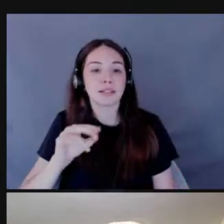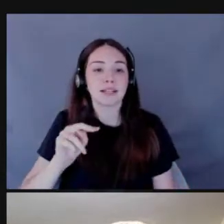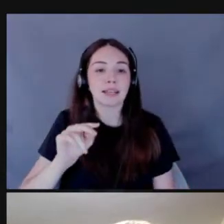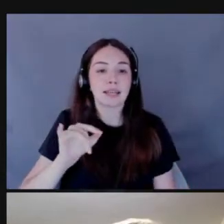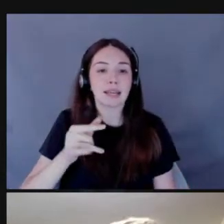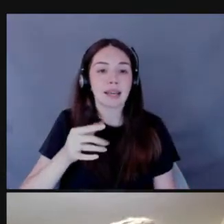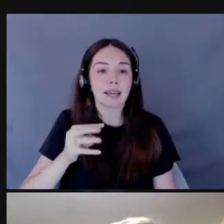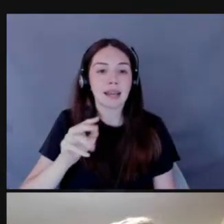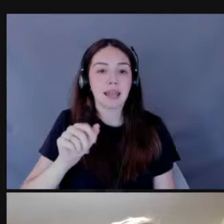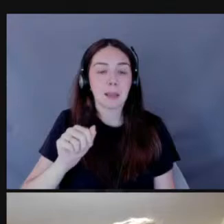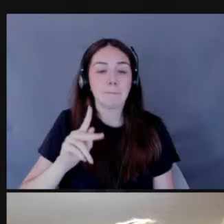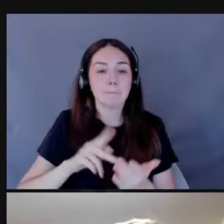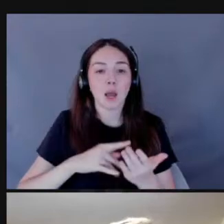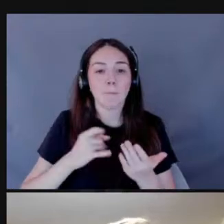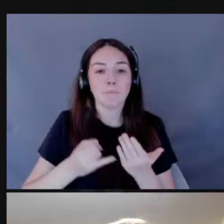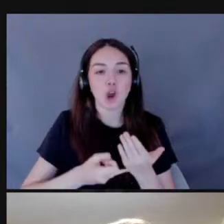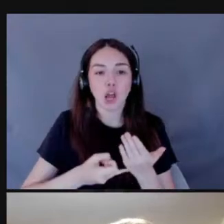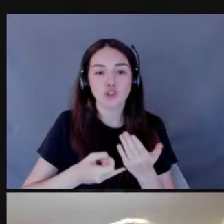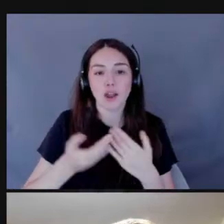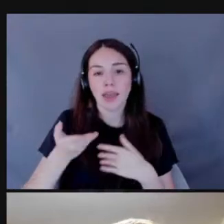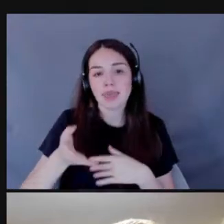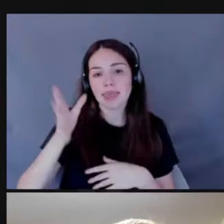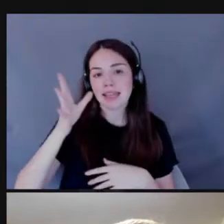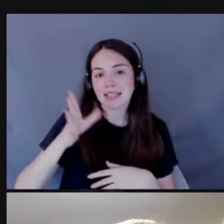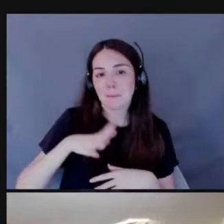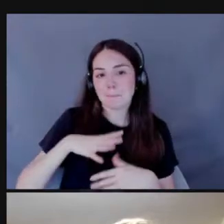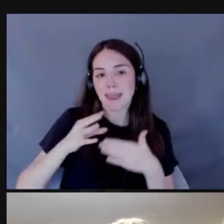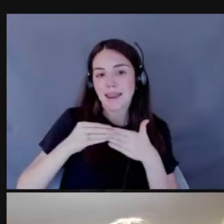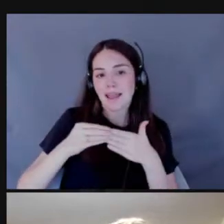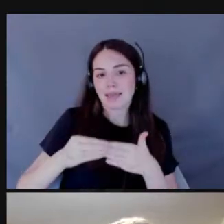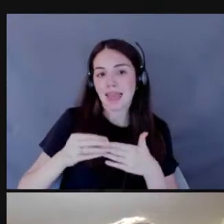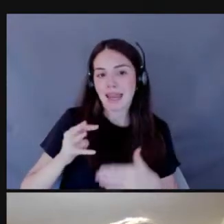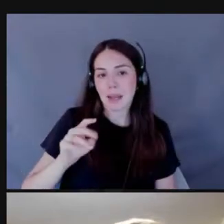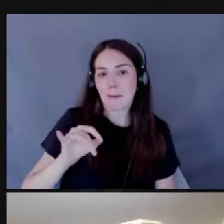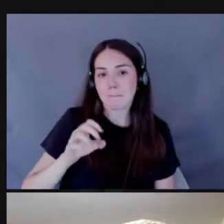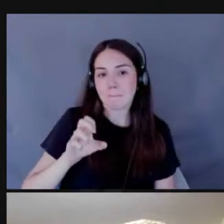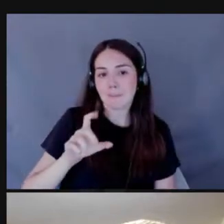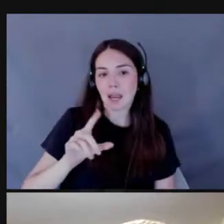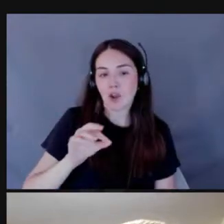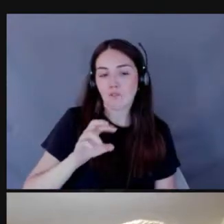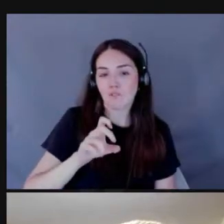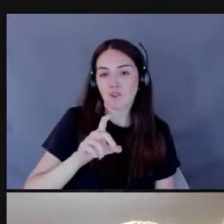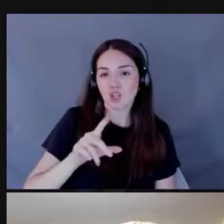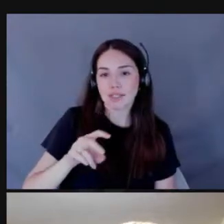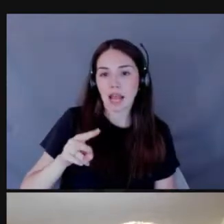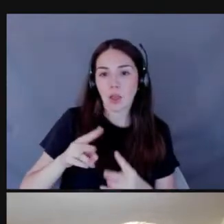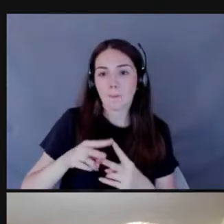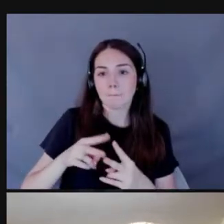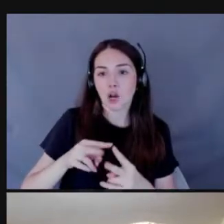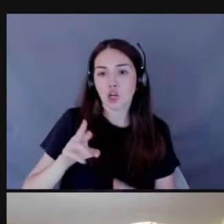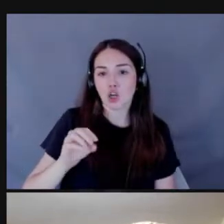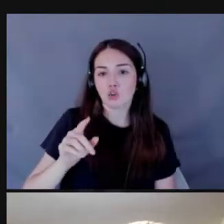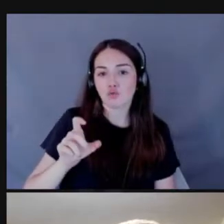Project. And that was led by this man here, Michael Frizzell, and his partner, Robert Lazara.